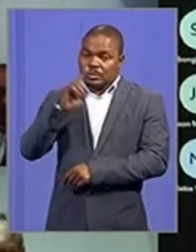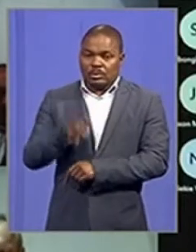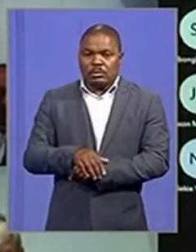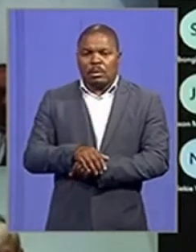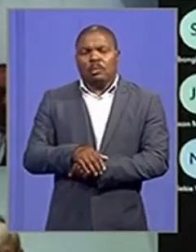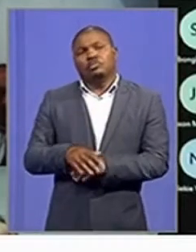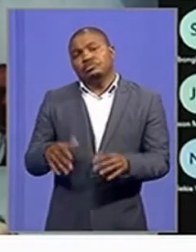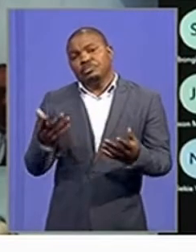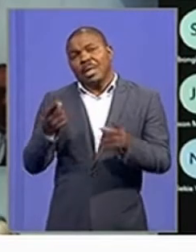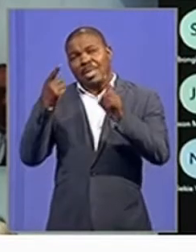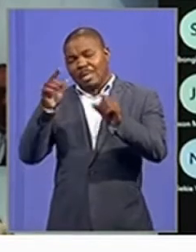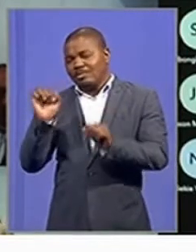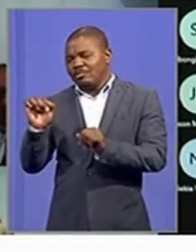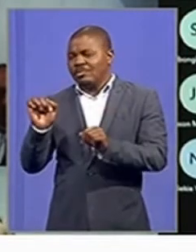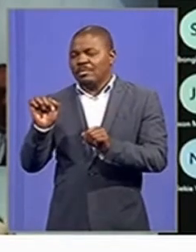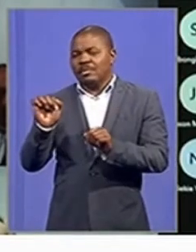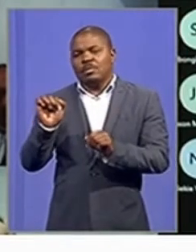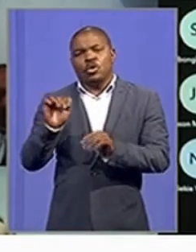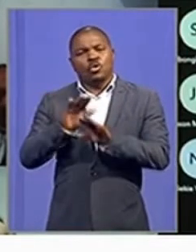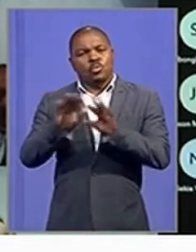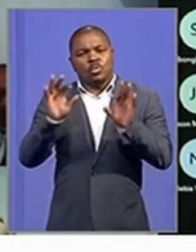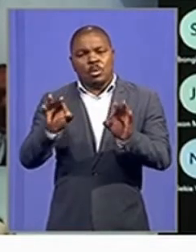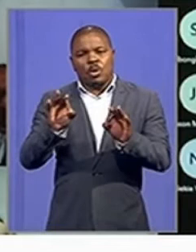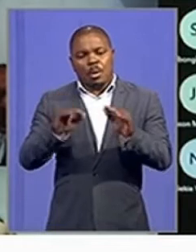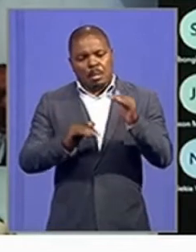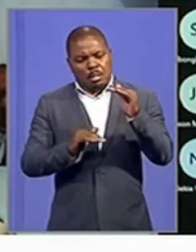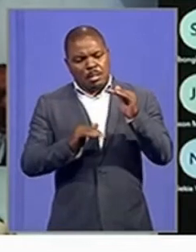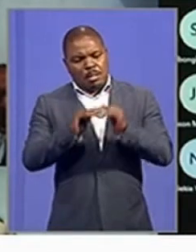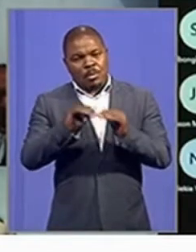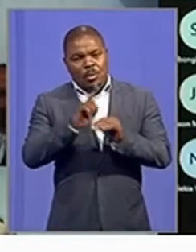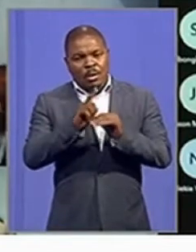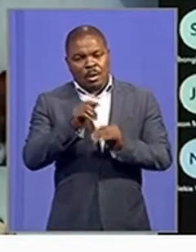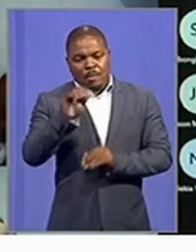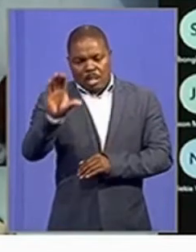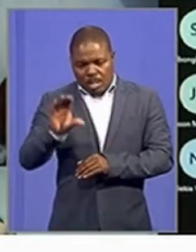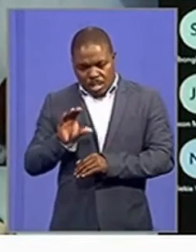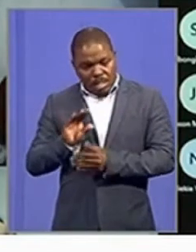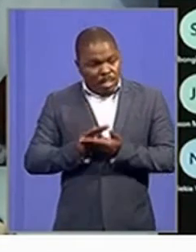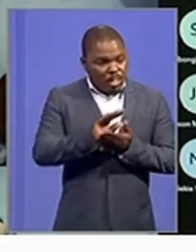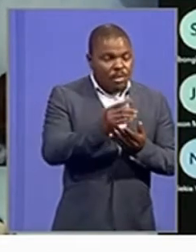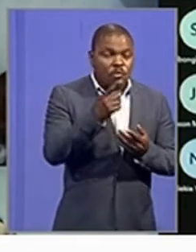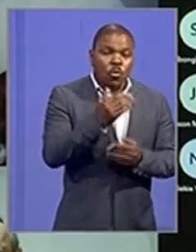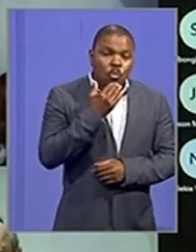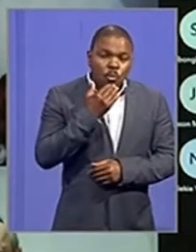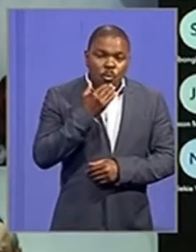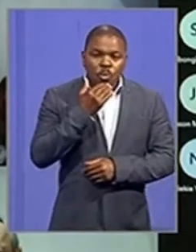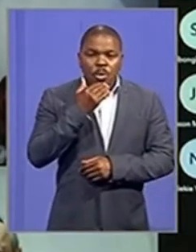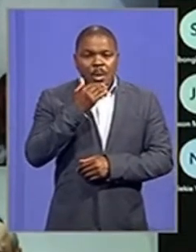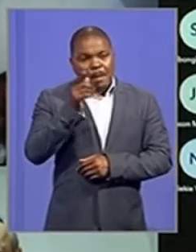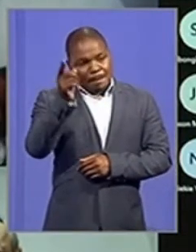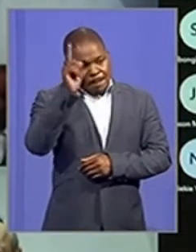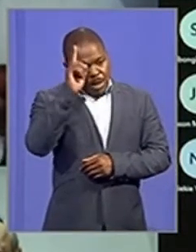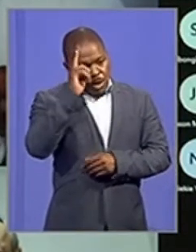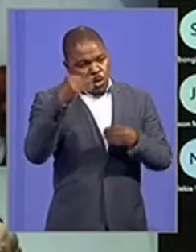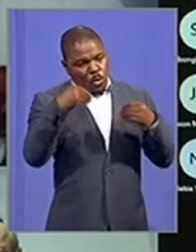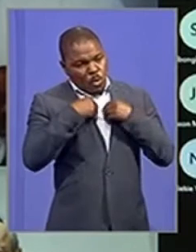intention of limiting this fund to black owners